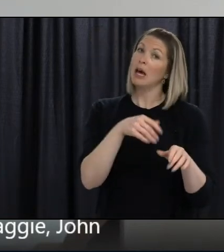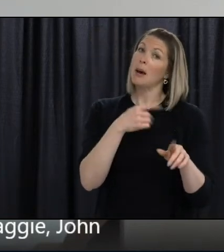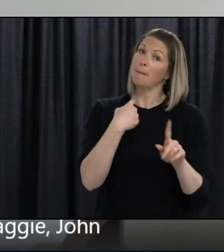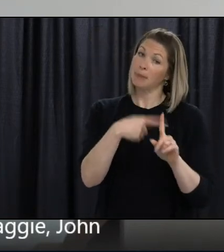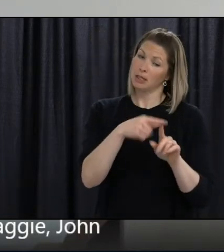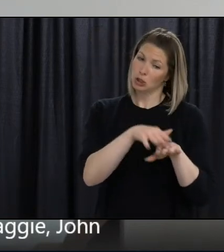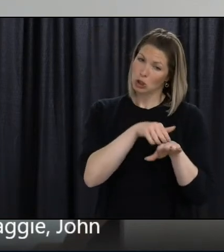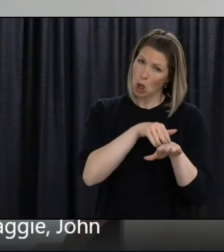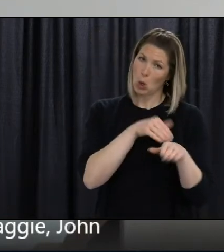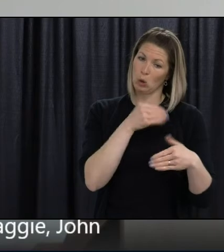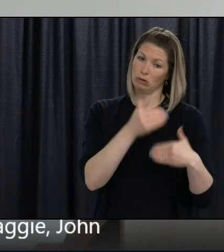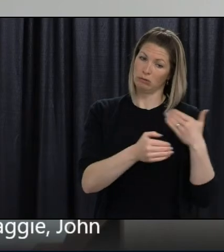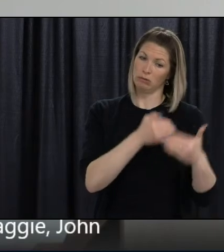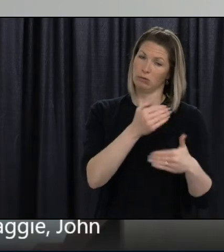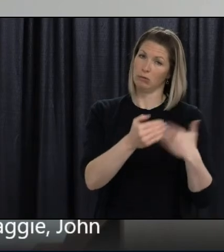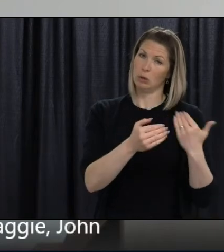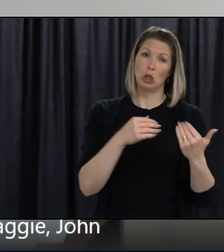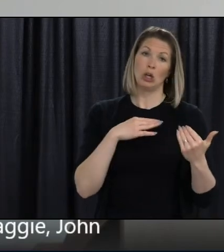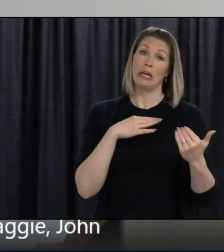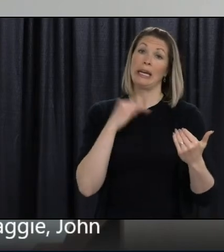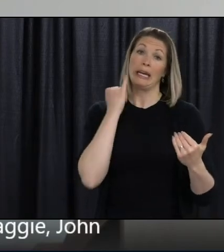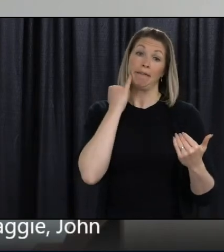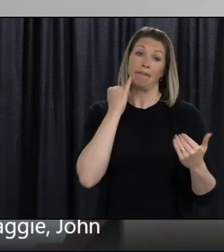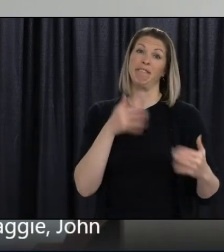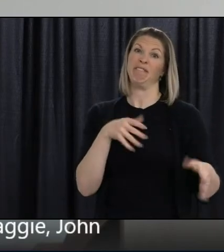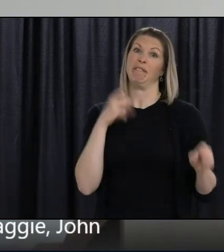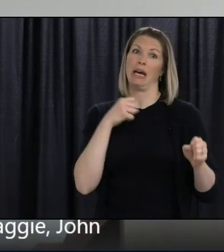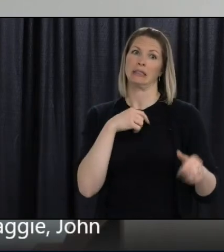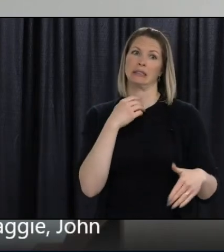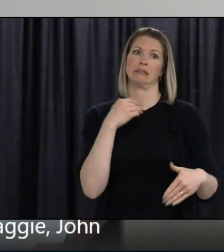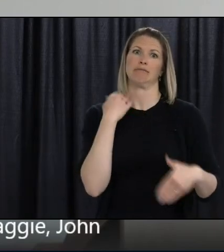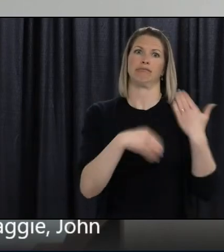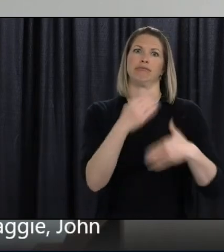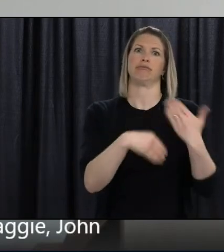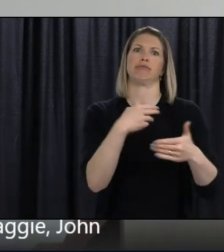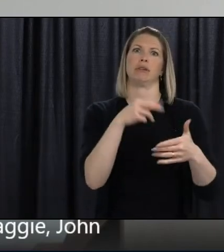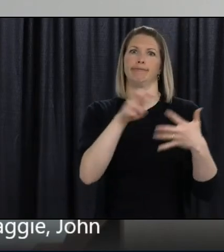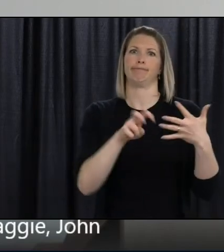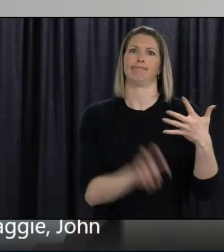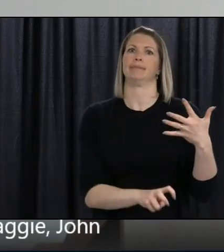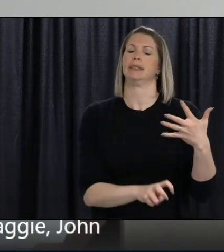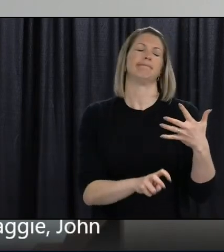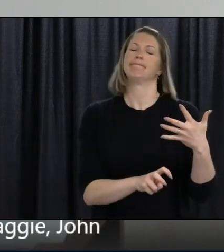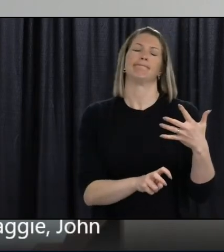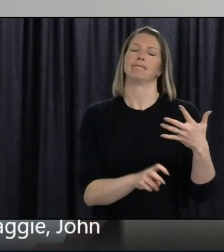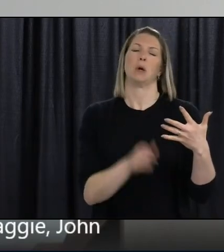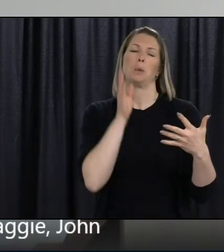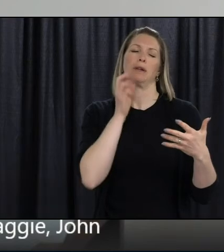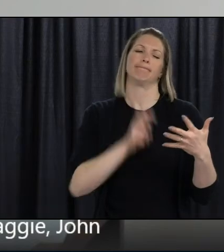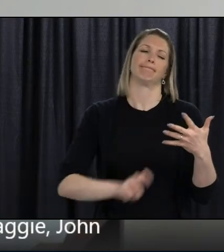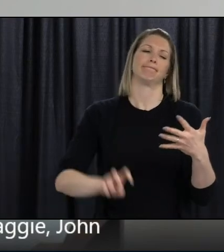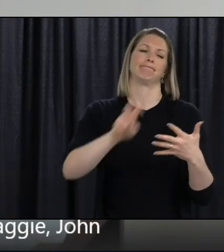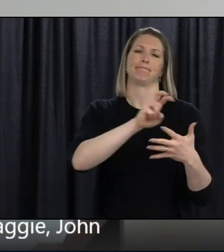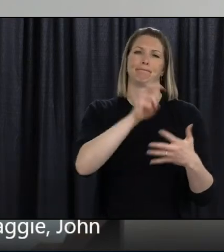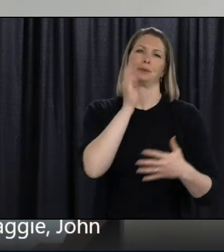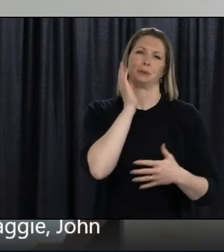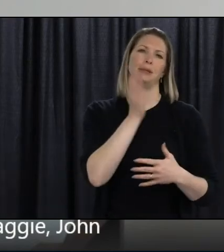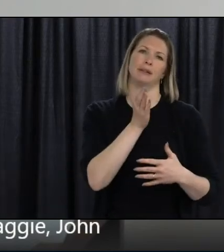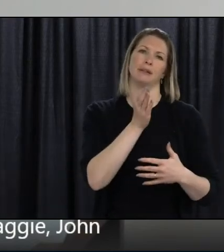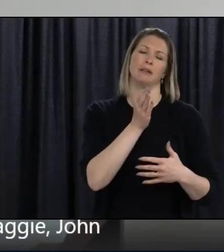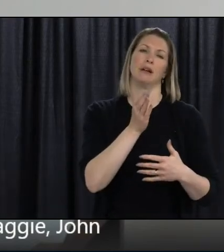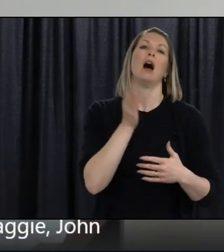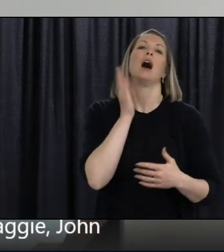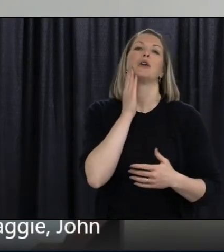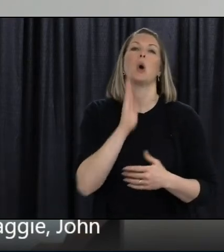sure we do not trip or fall on the way. So the key has been distancing. The key is your bubble, bigger as it may